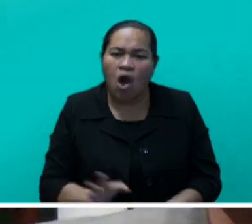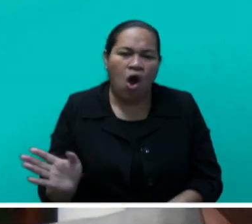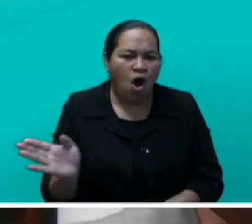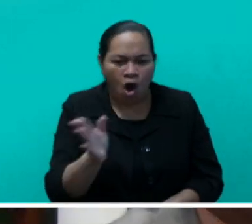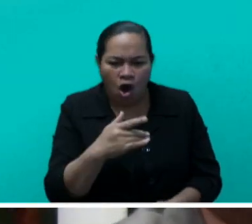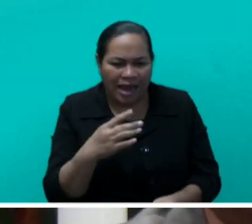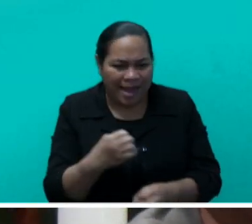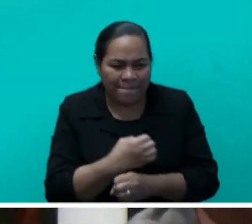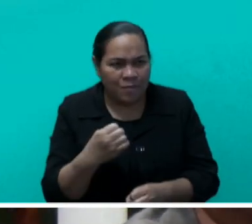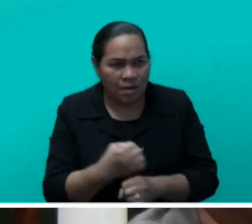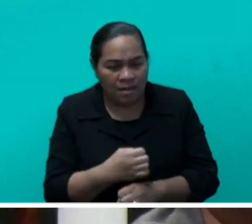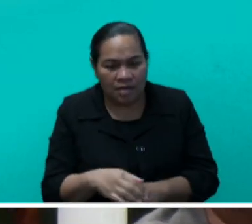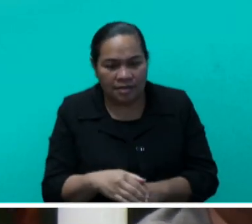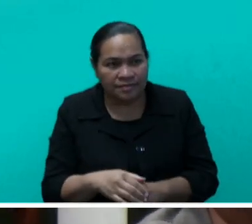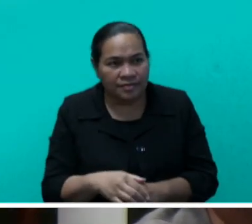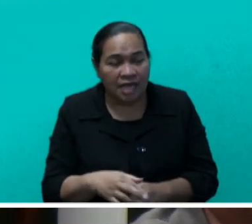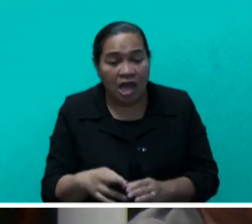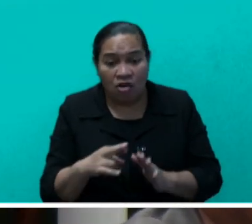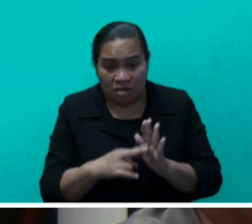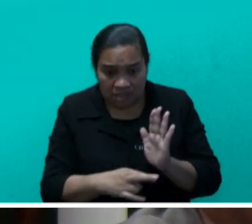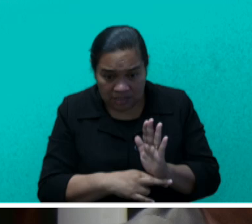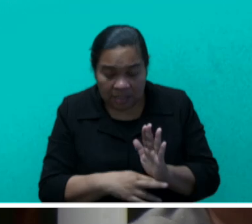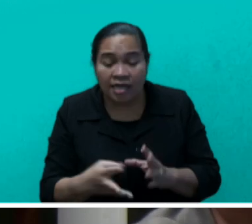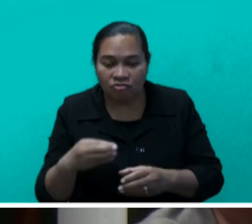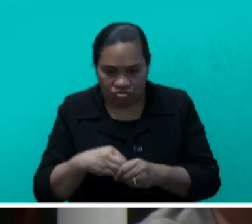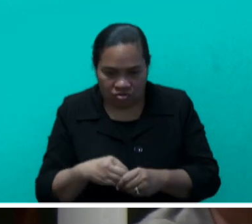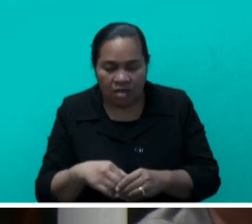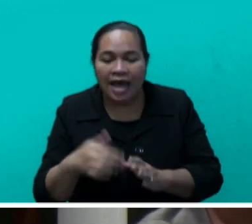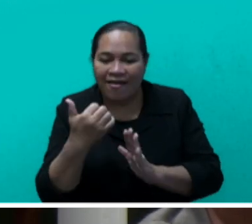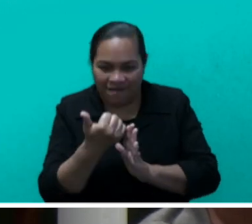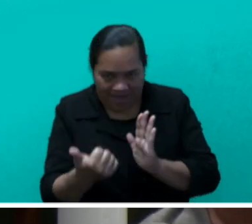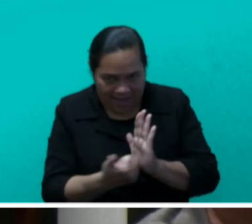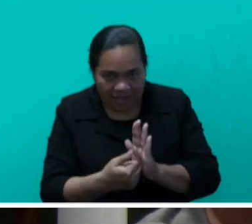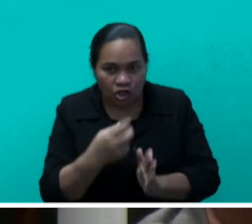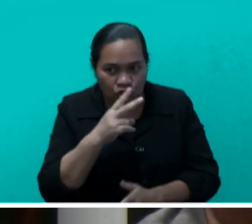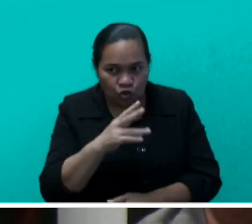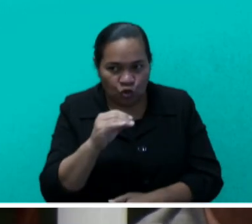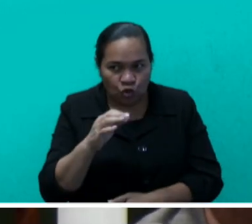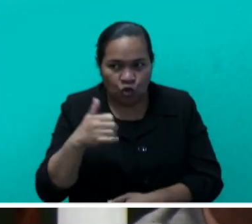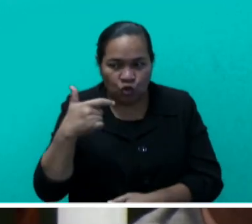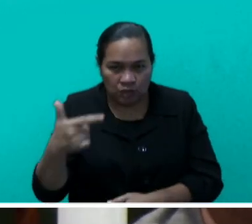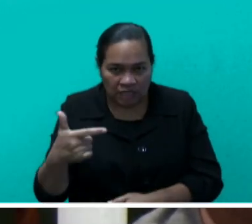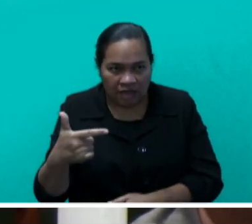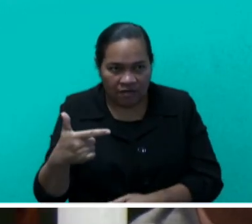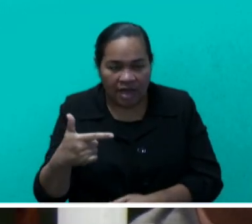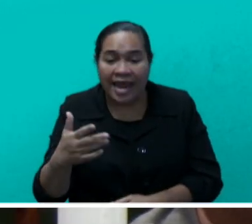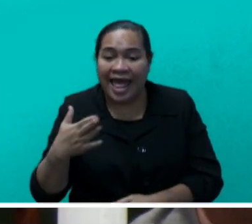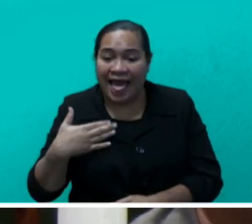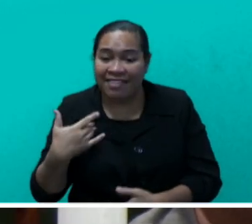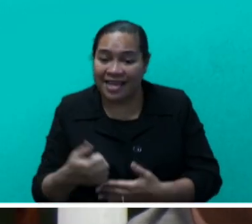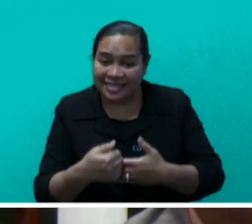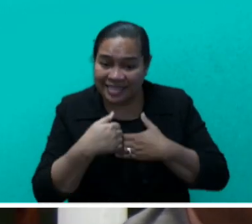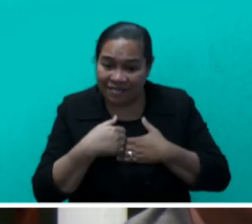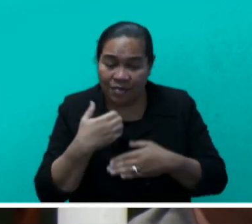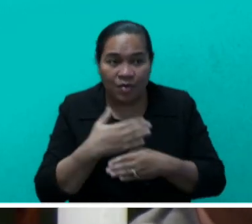employment-related legislations, which include the Employment Relations Act 2007 and Health and Safety at Work